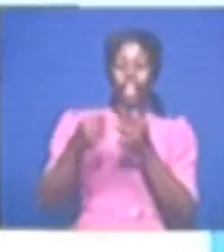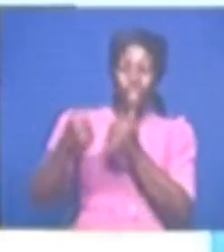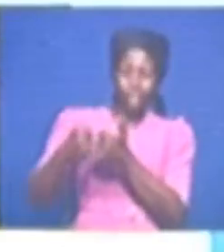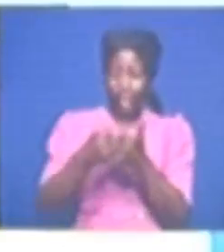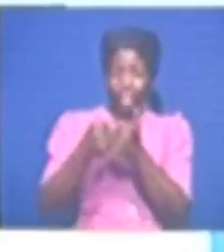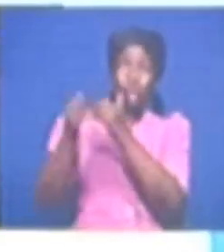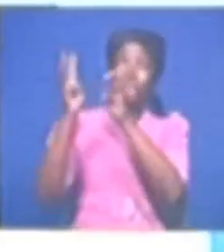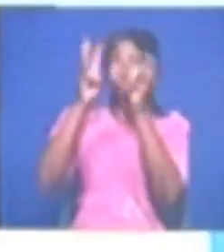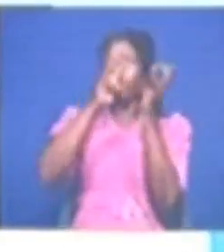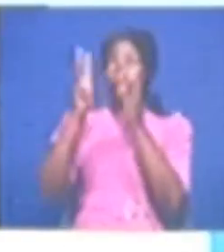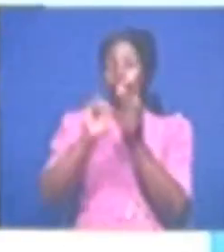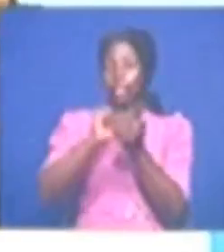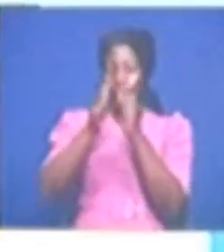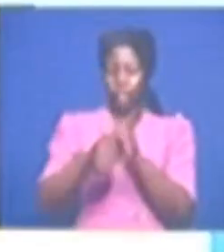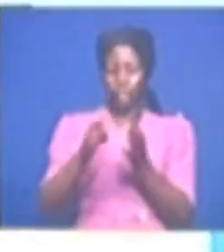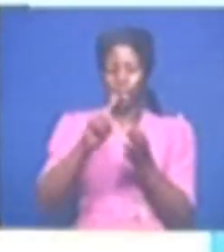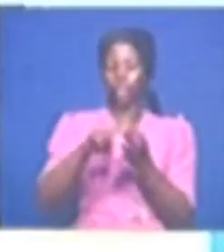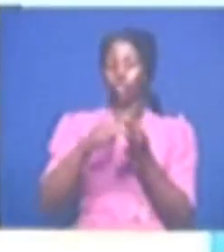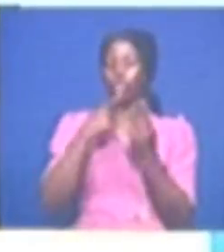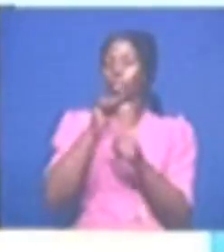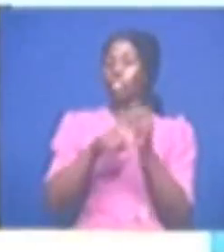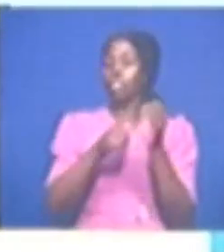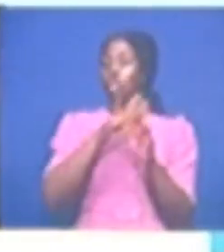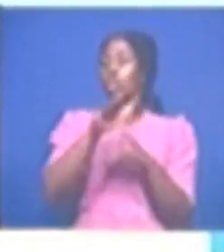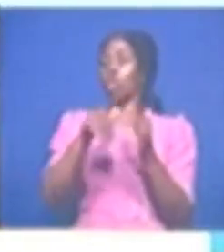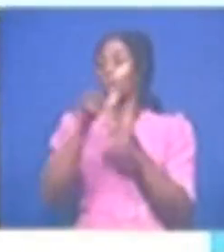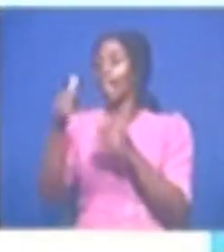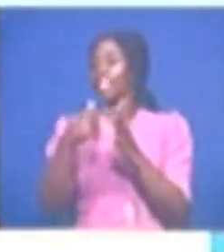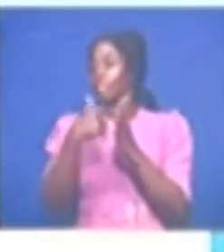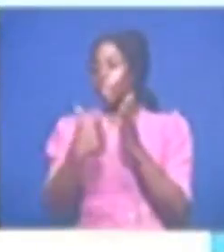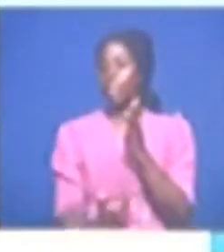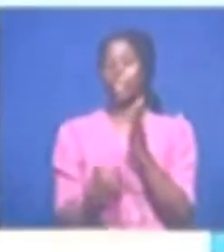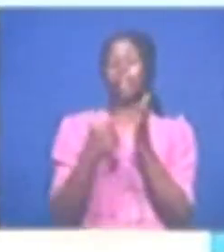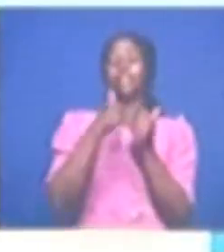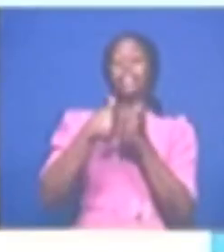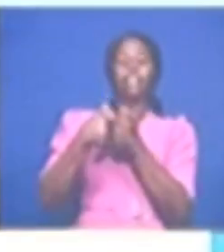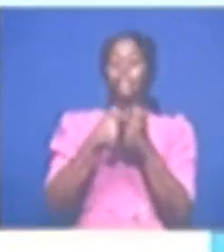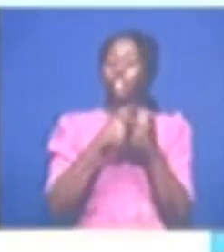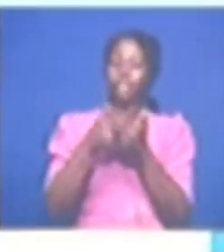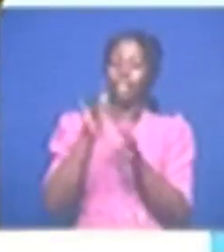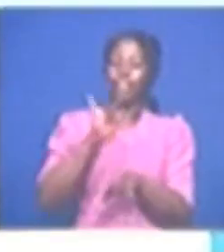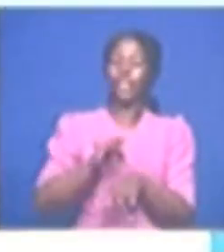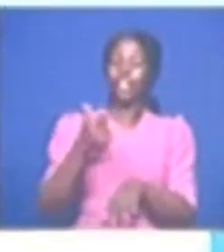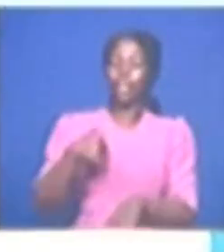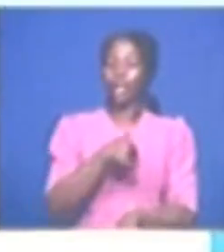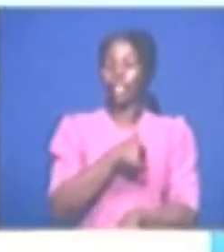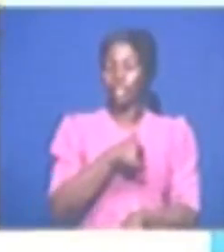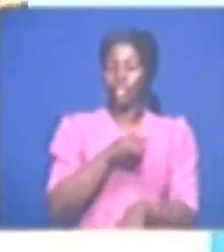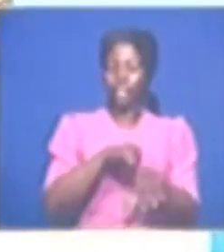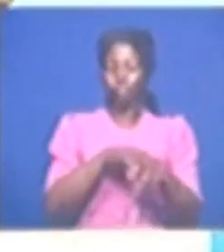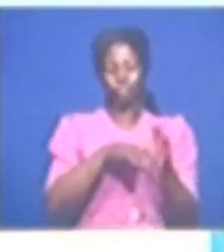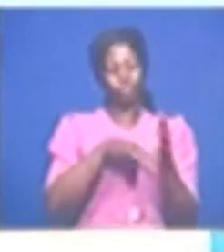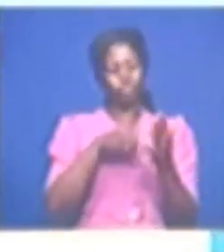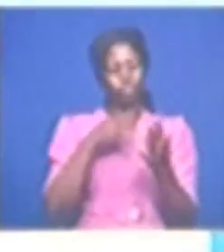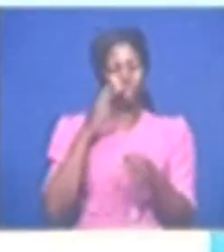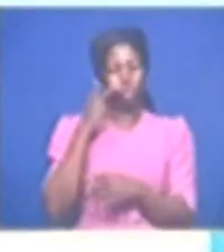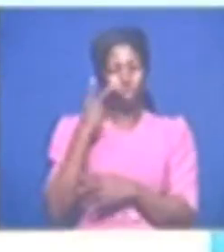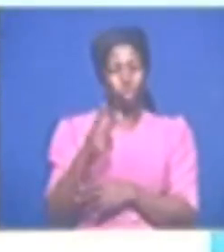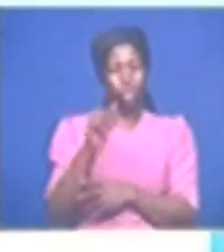change. We are talking about all these other challenges which are affecting us. So when we look at that plastic in a